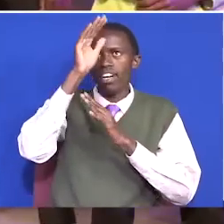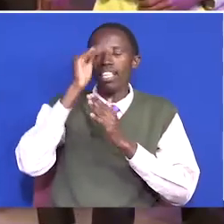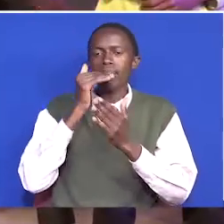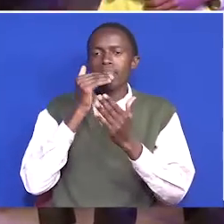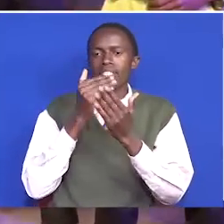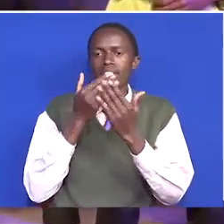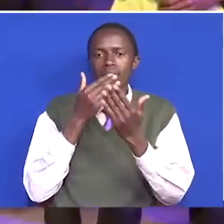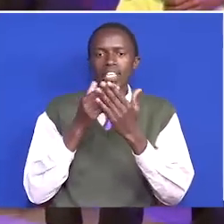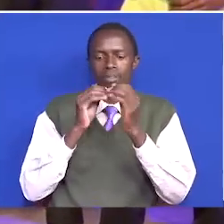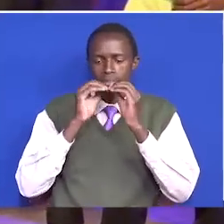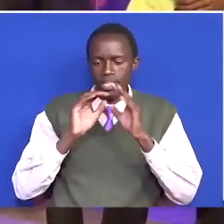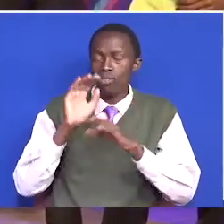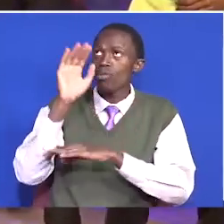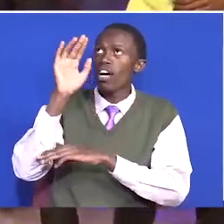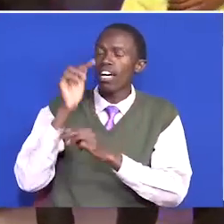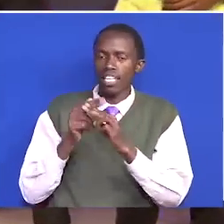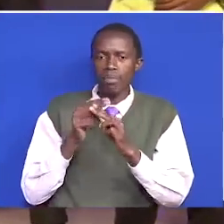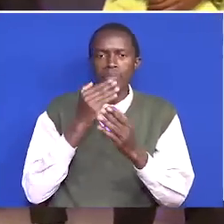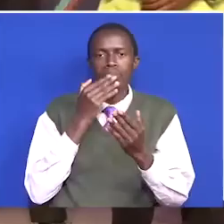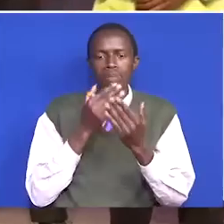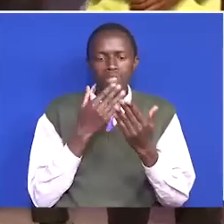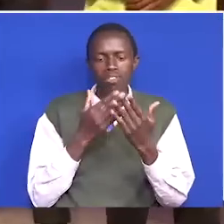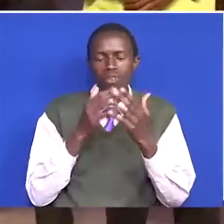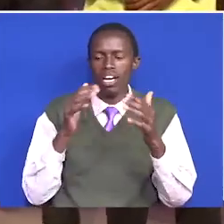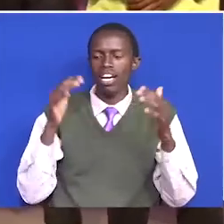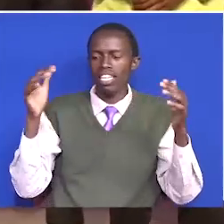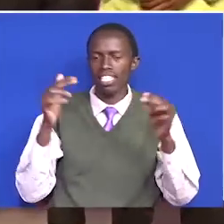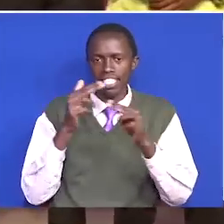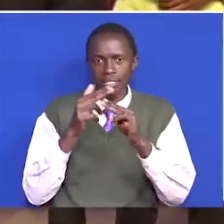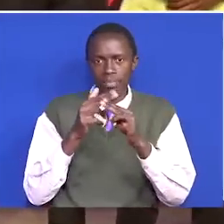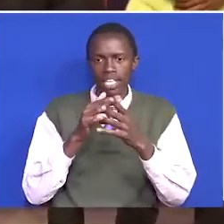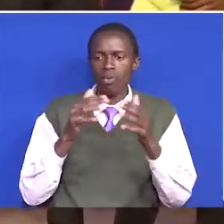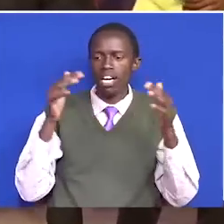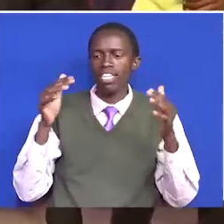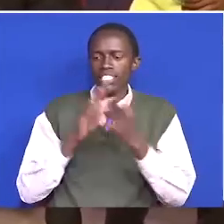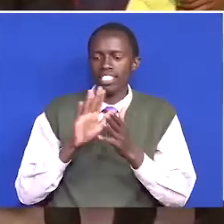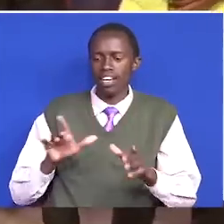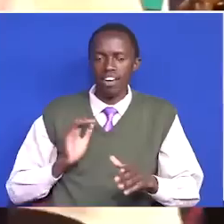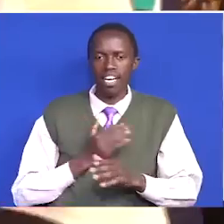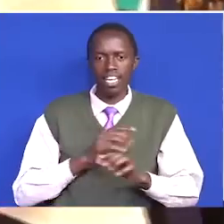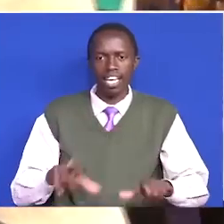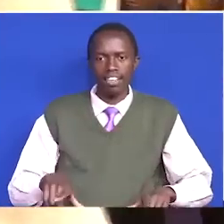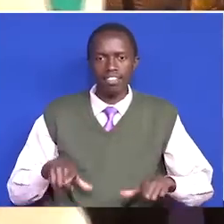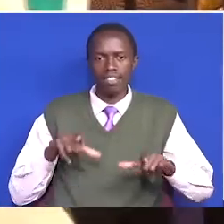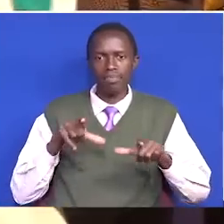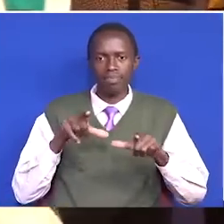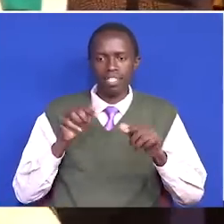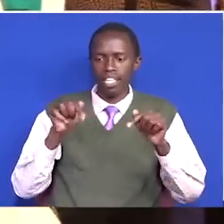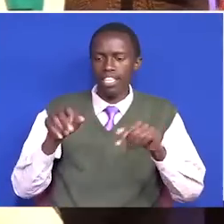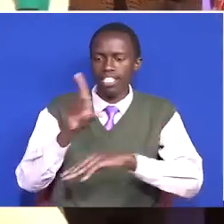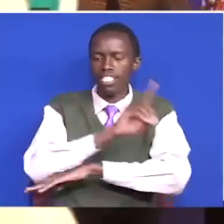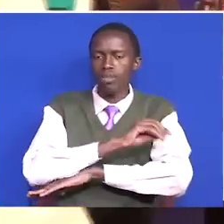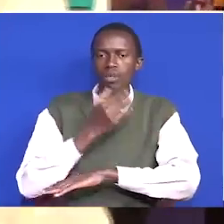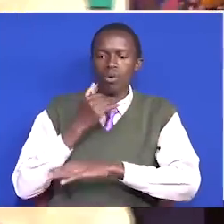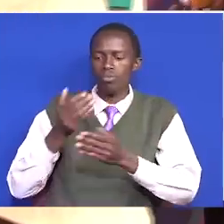you and we bless your name. We thank you for your great name and your greatness in our lives, oh God. This day we want